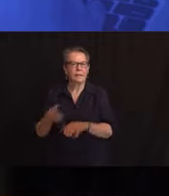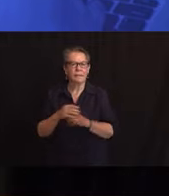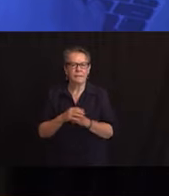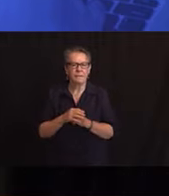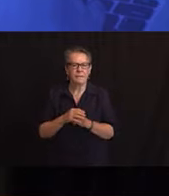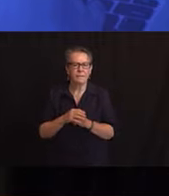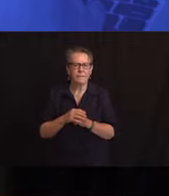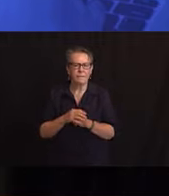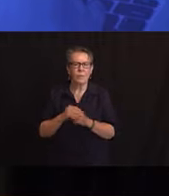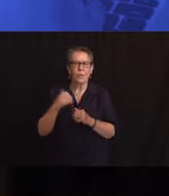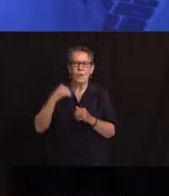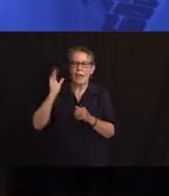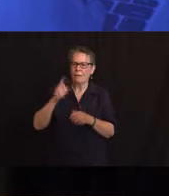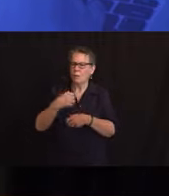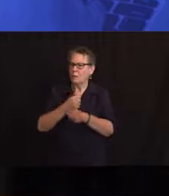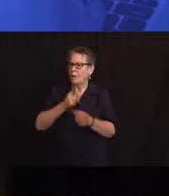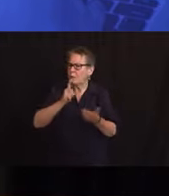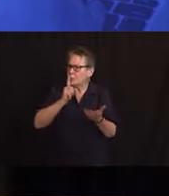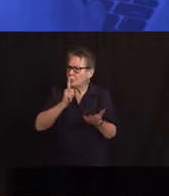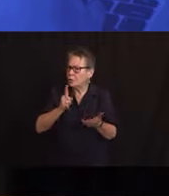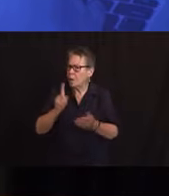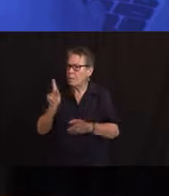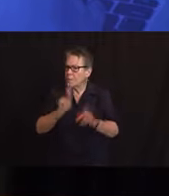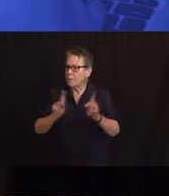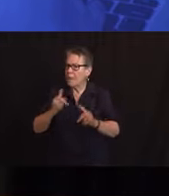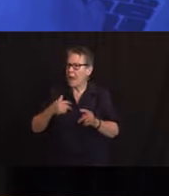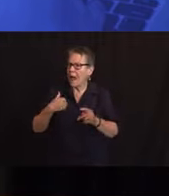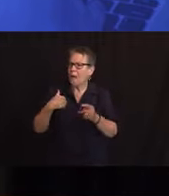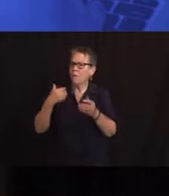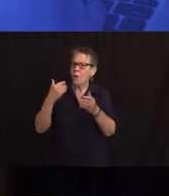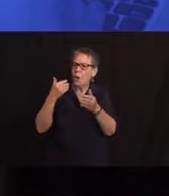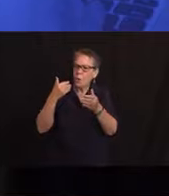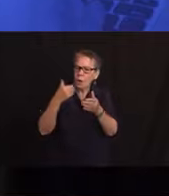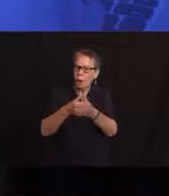immediate, convenient, and excellent access to care.